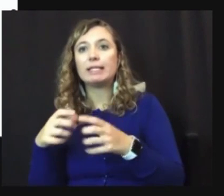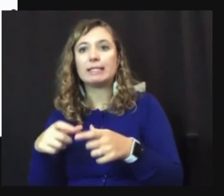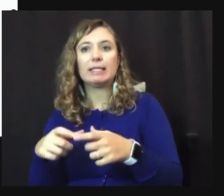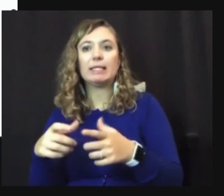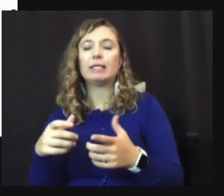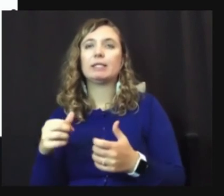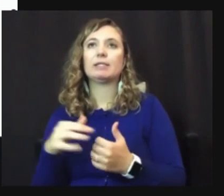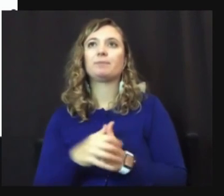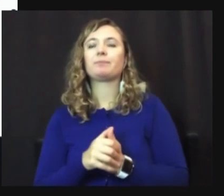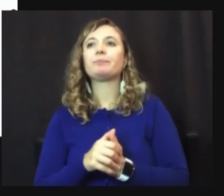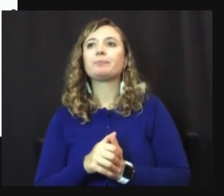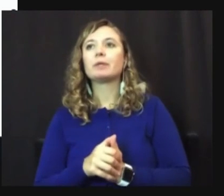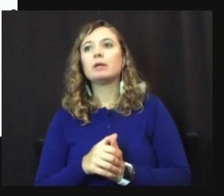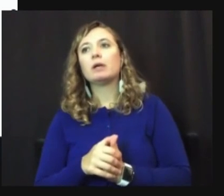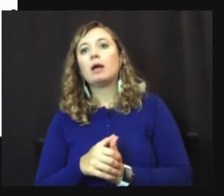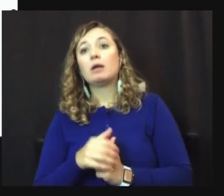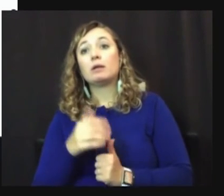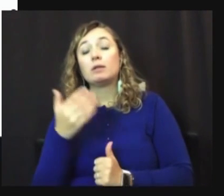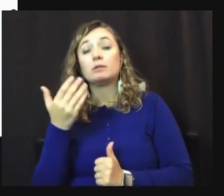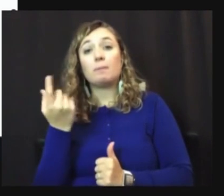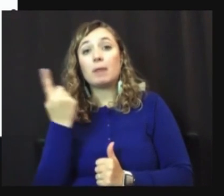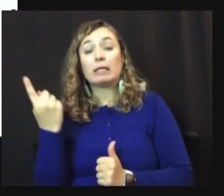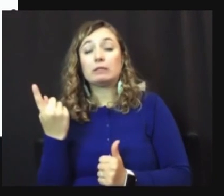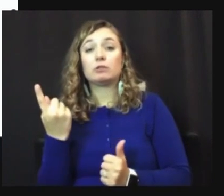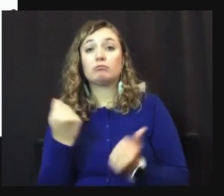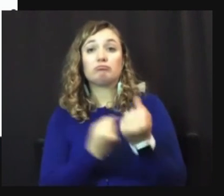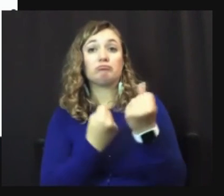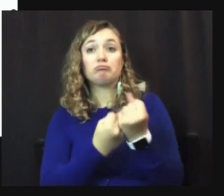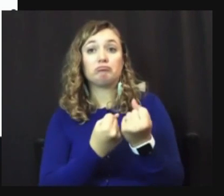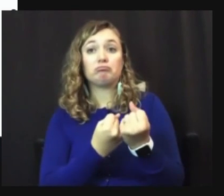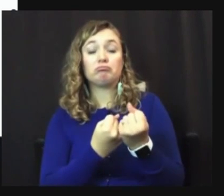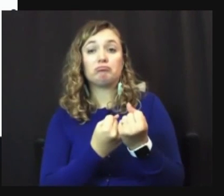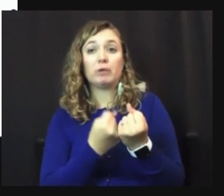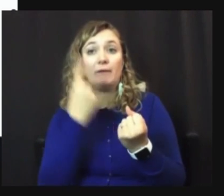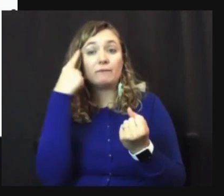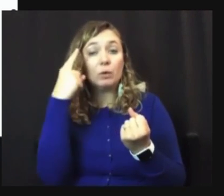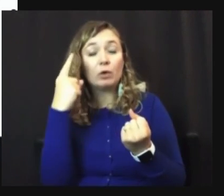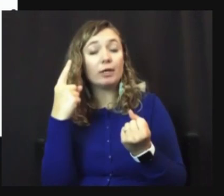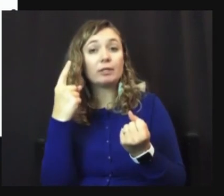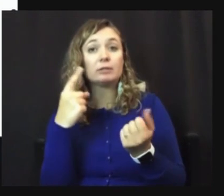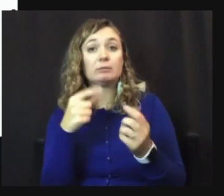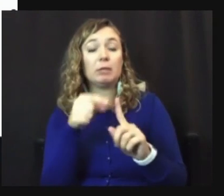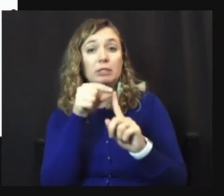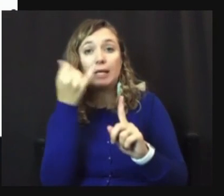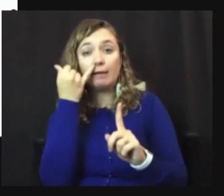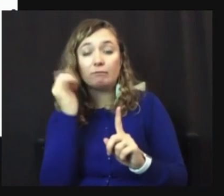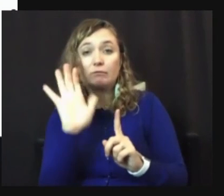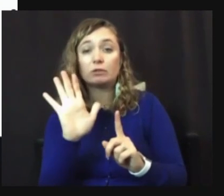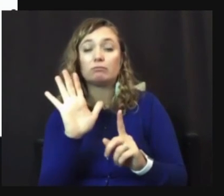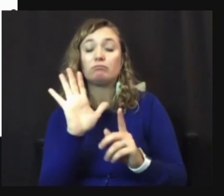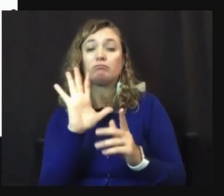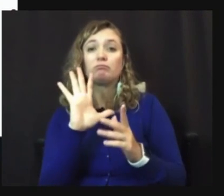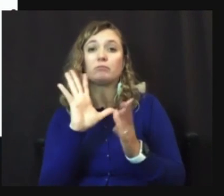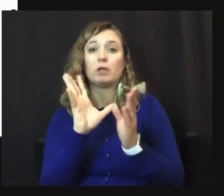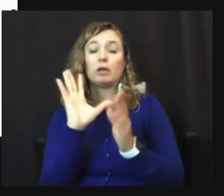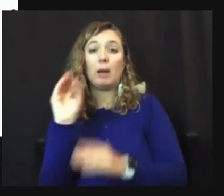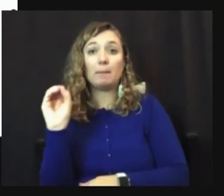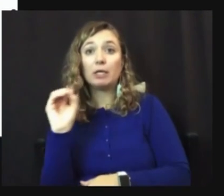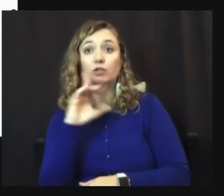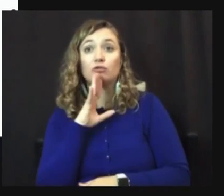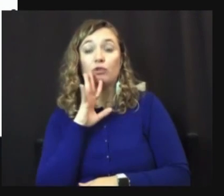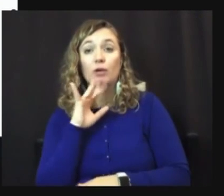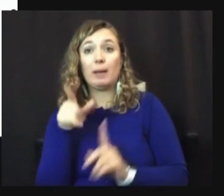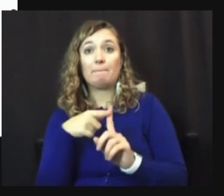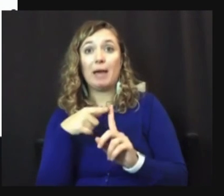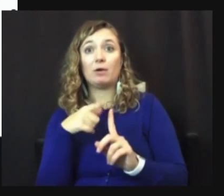I would say like it's something to advocate for, like especially if your company or wherever you're working is already doing conversations around diversity, if